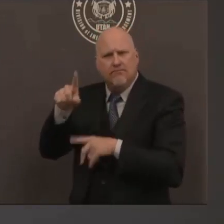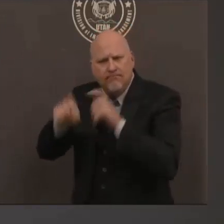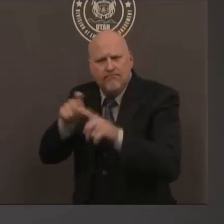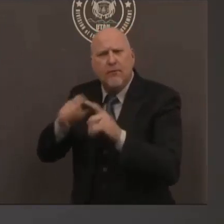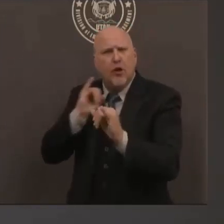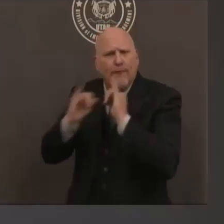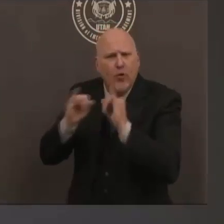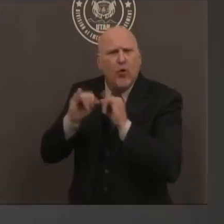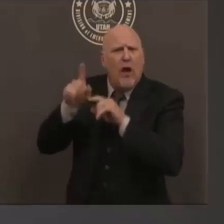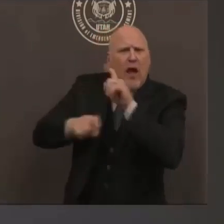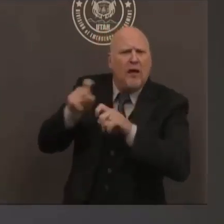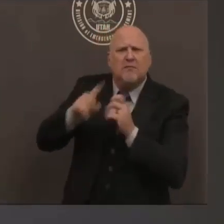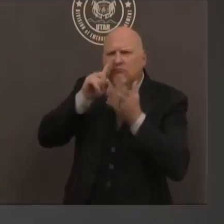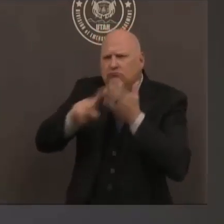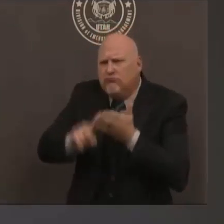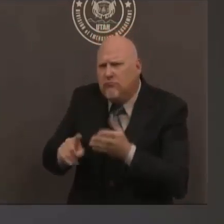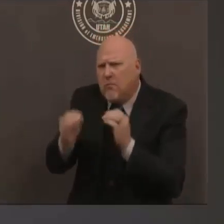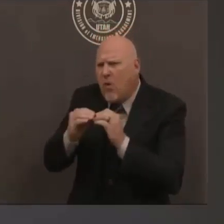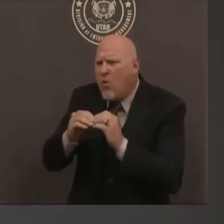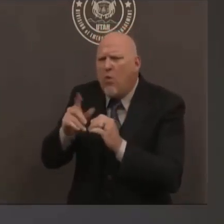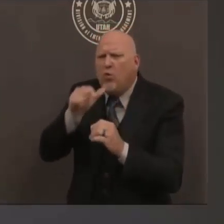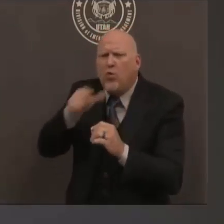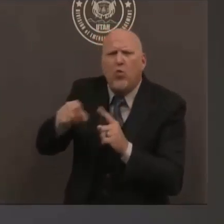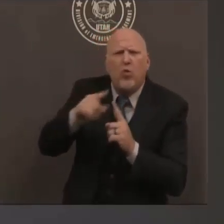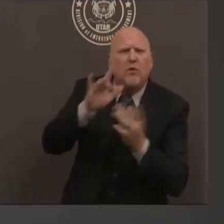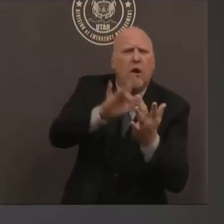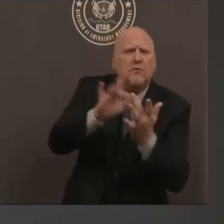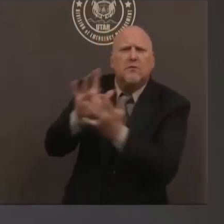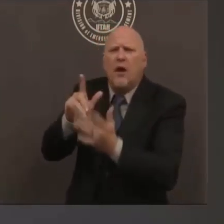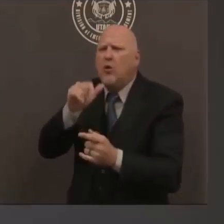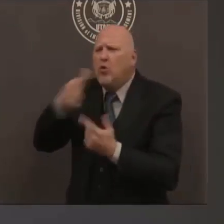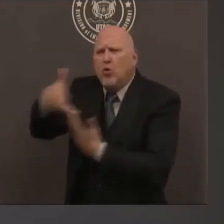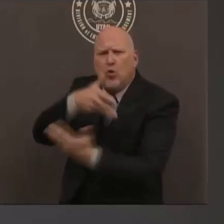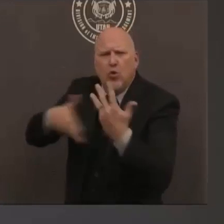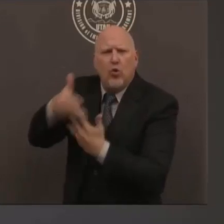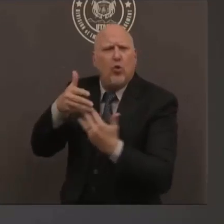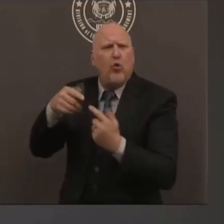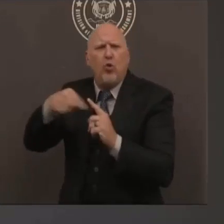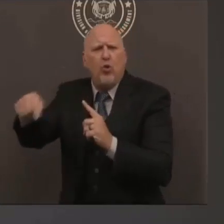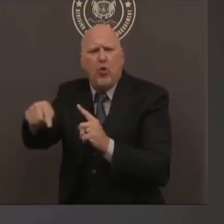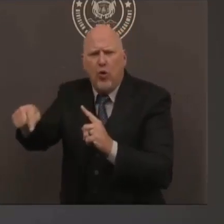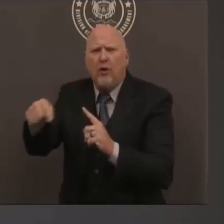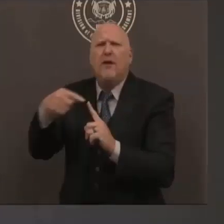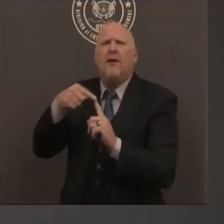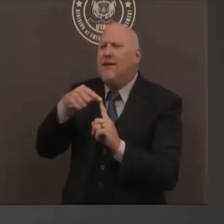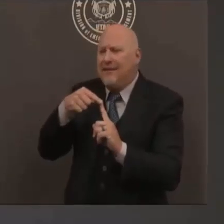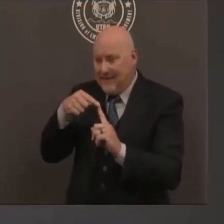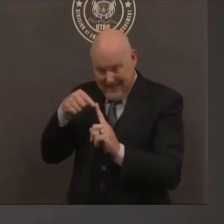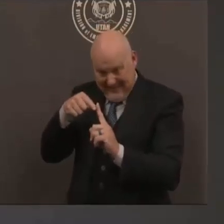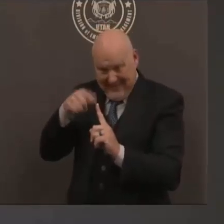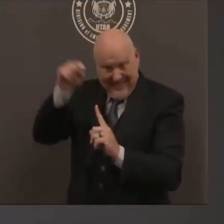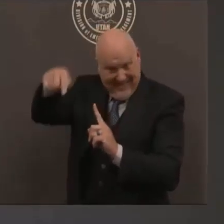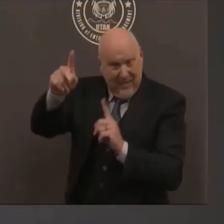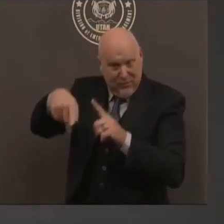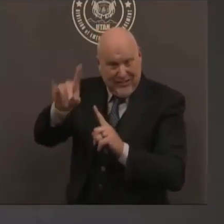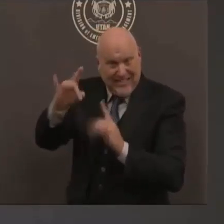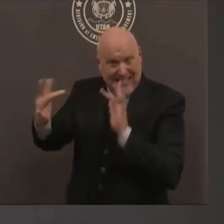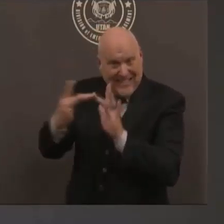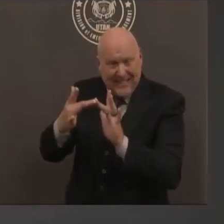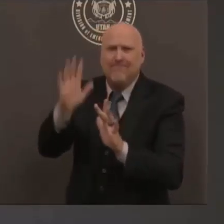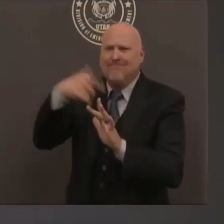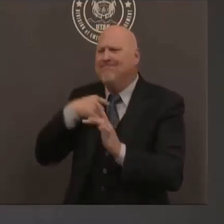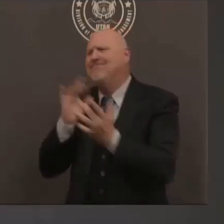to those people and see if they've got any symptoms, maybe to have them get tested. We've used technology now with a